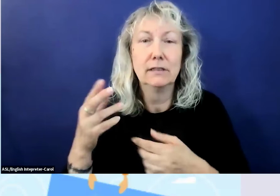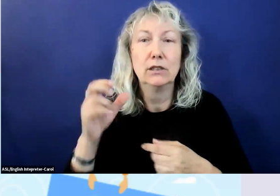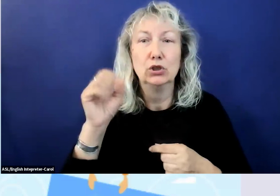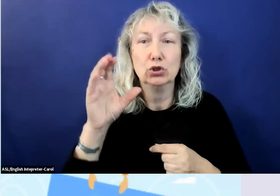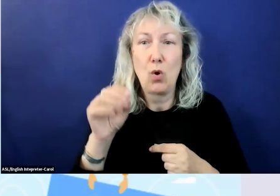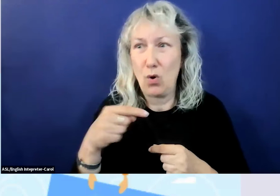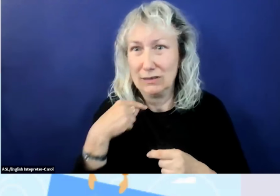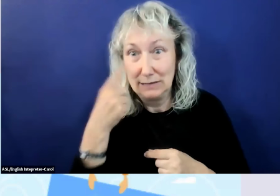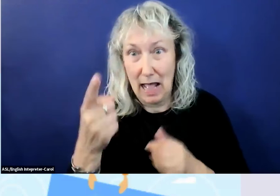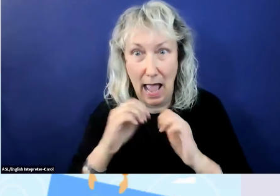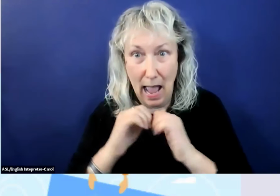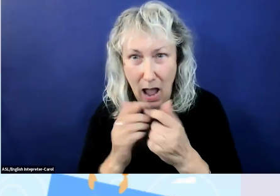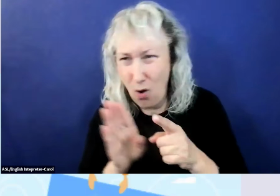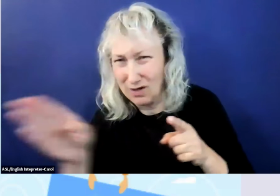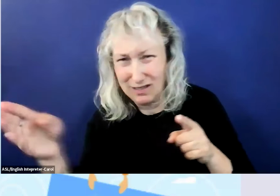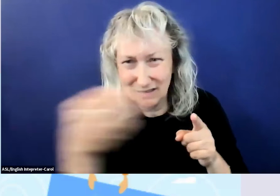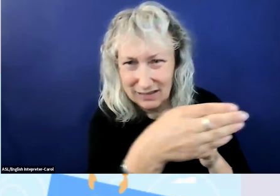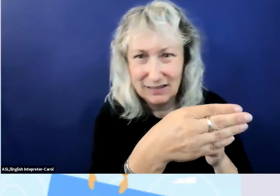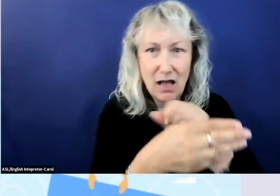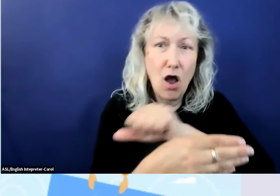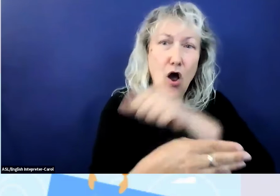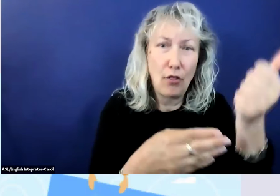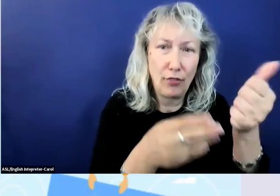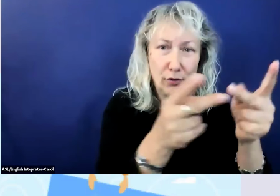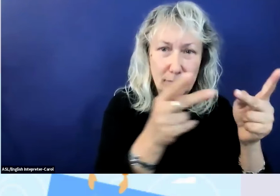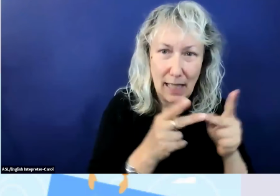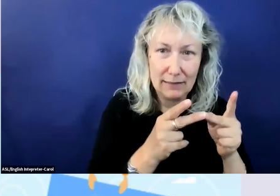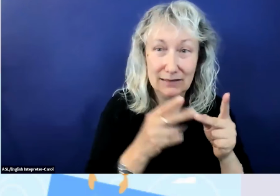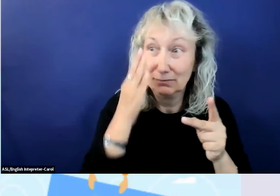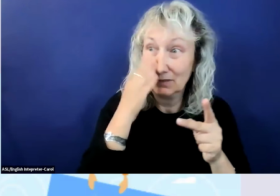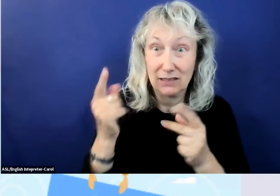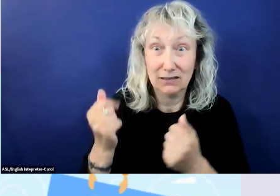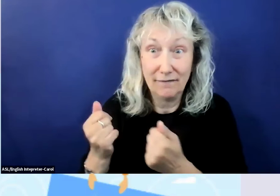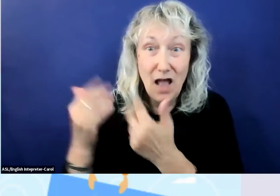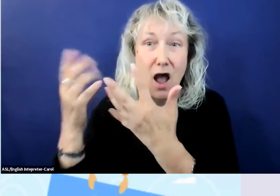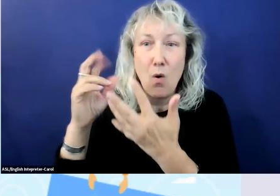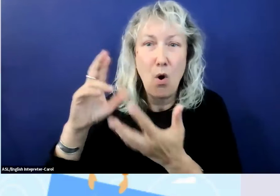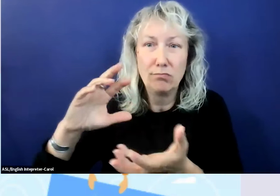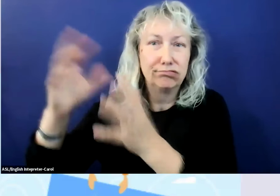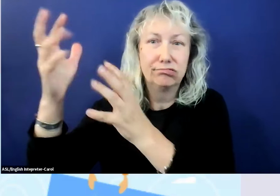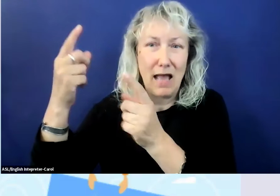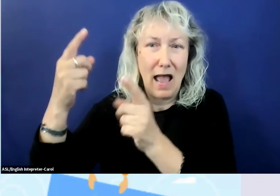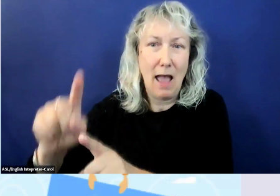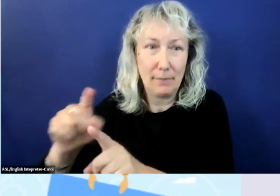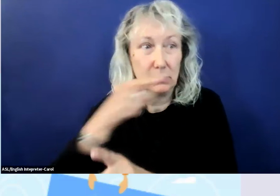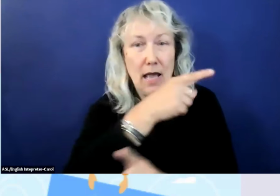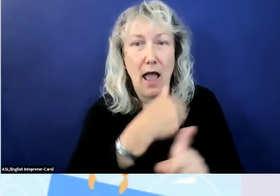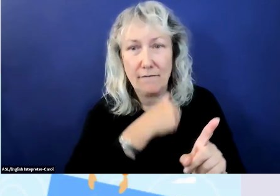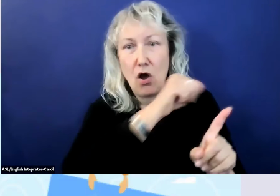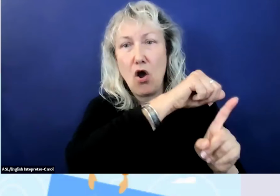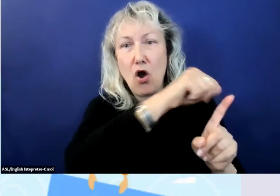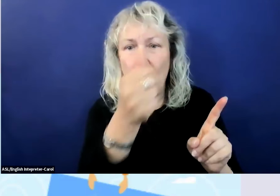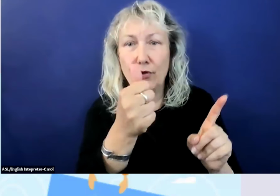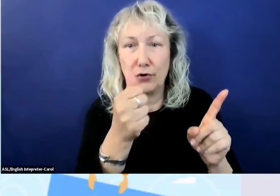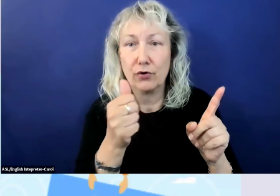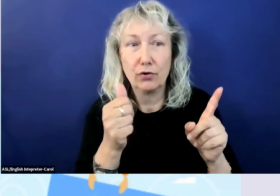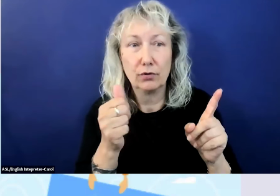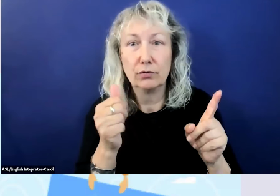providers to open areas in those impacted areas, or open pharmacies in those impacted